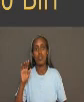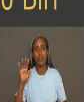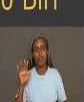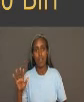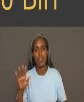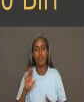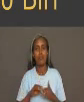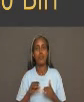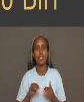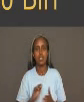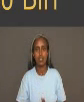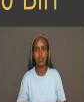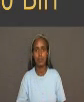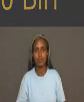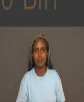112.5 birr.